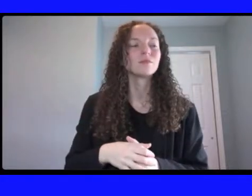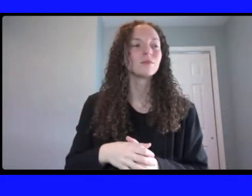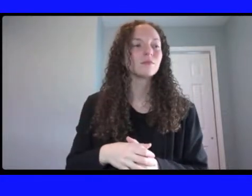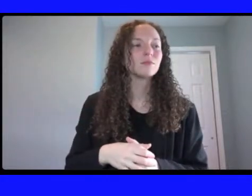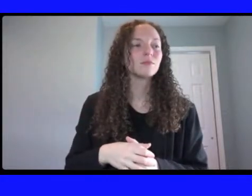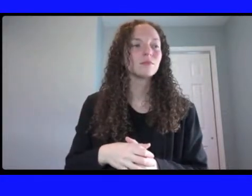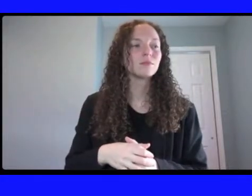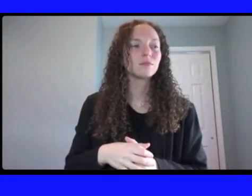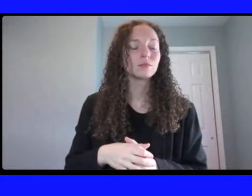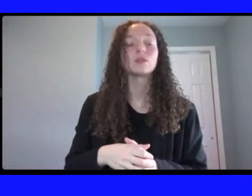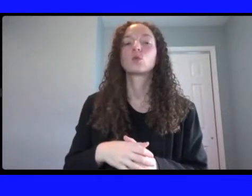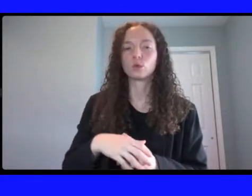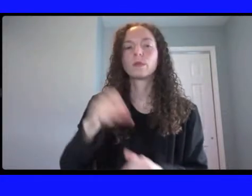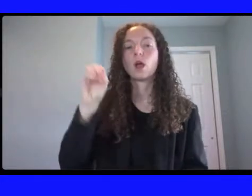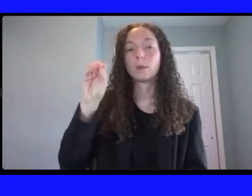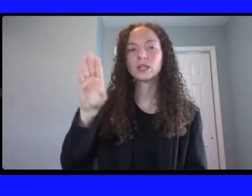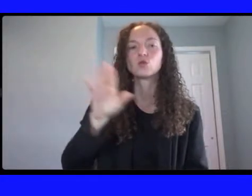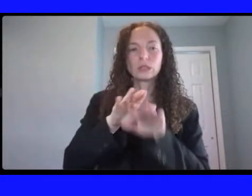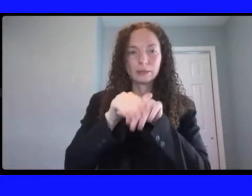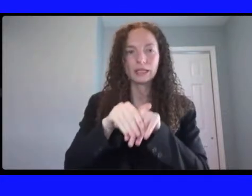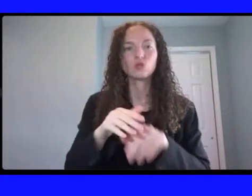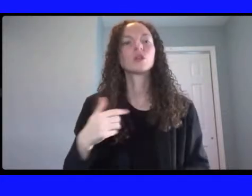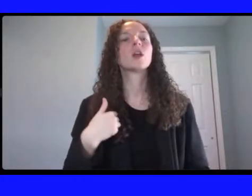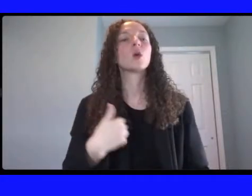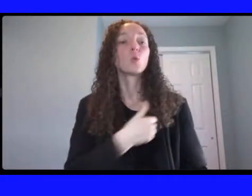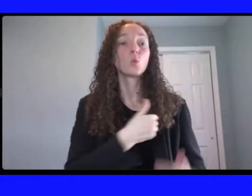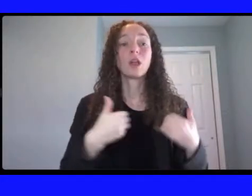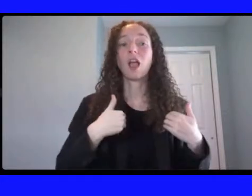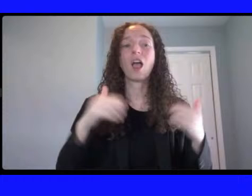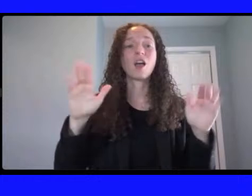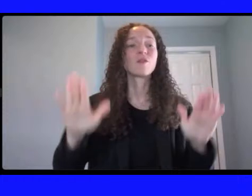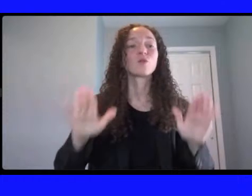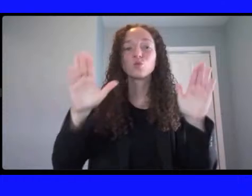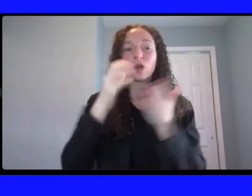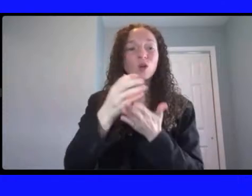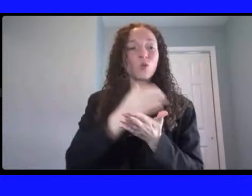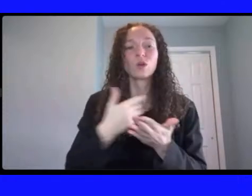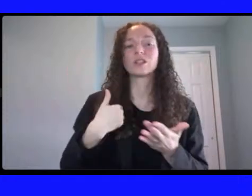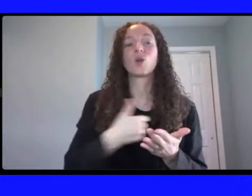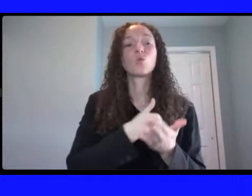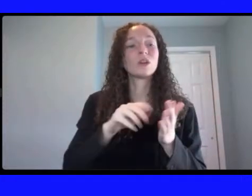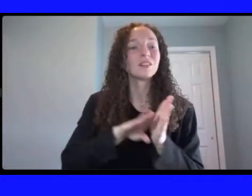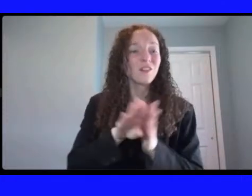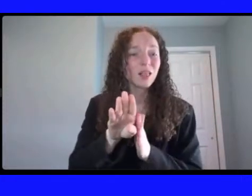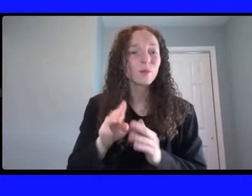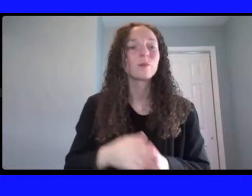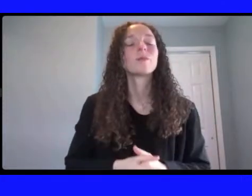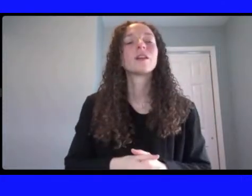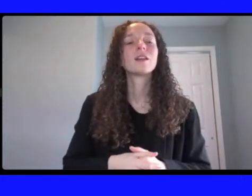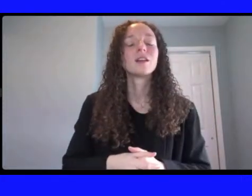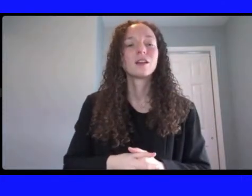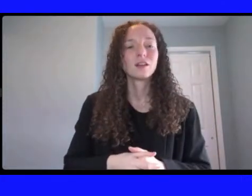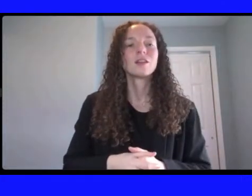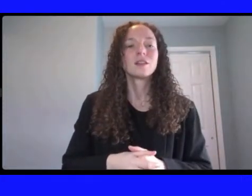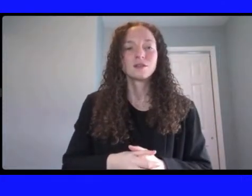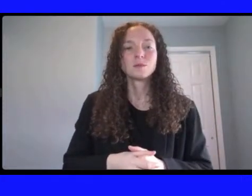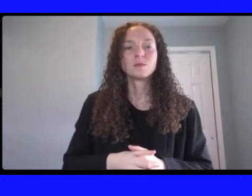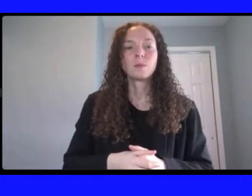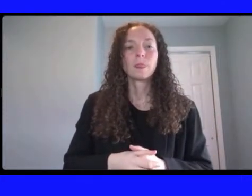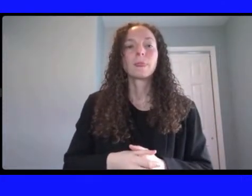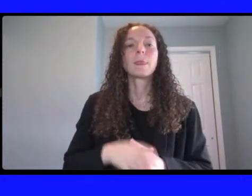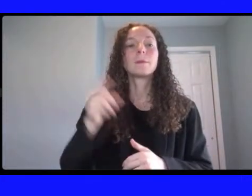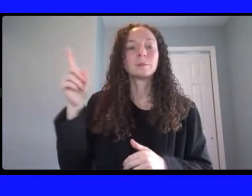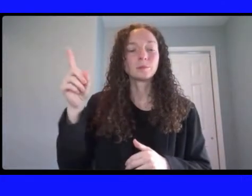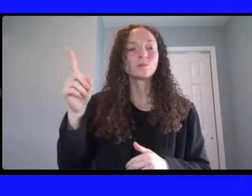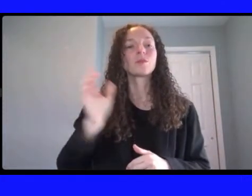which is soon to be released, and we will also offer to our providers. And really the goal of